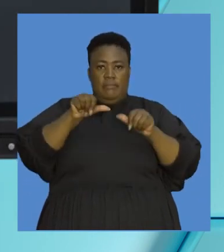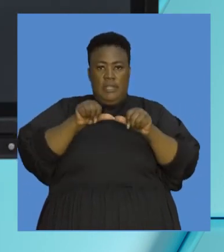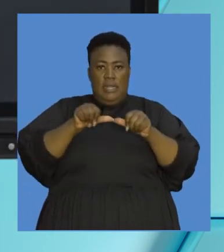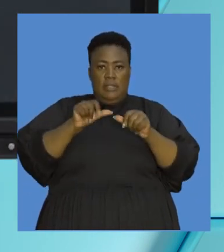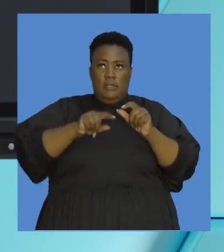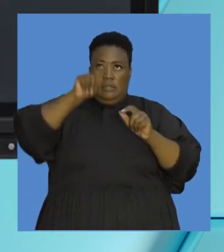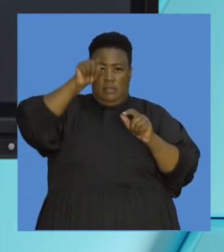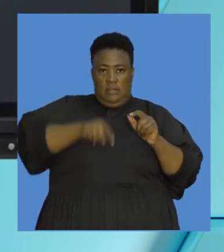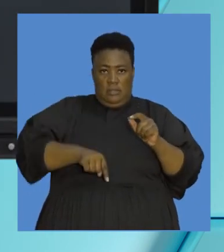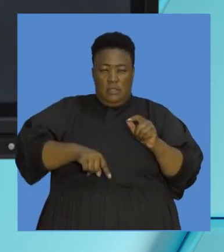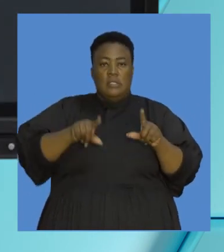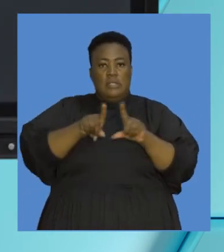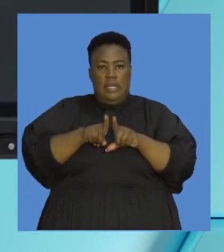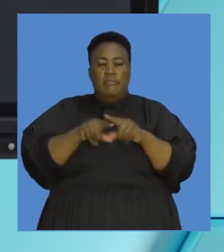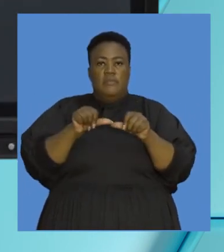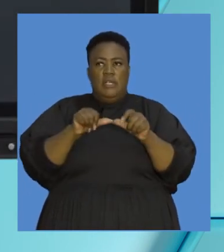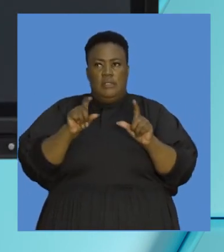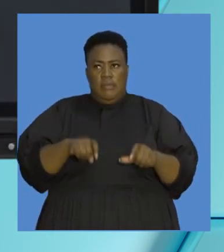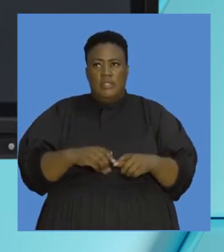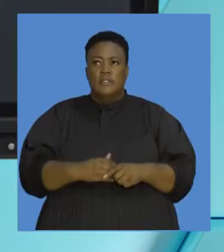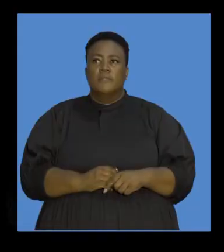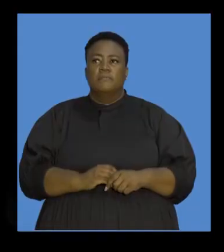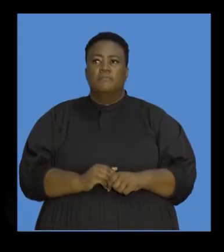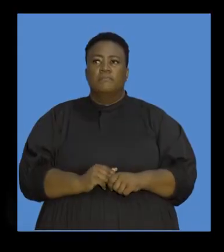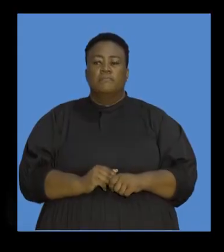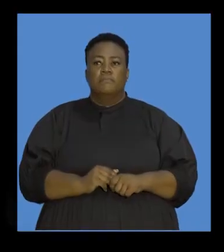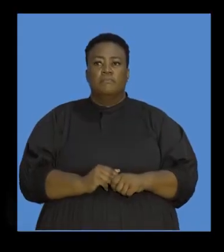the 2 vertical forces are the same size, okay?